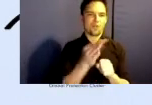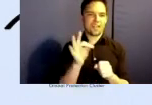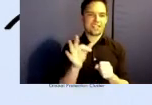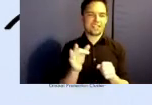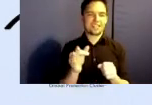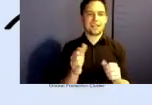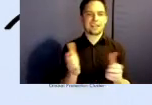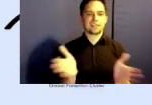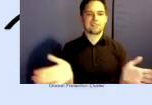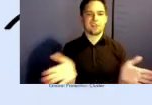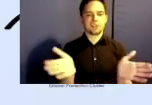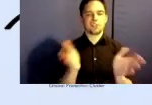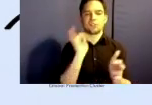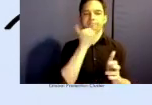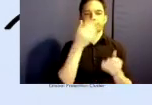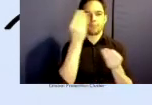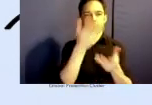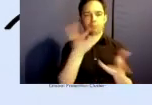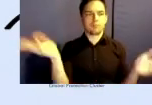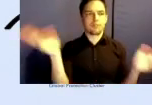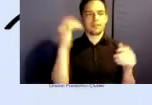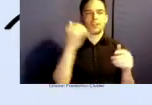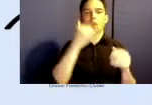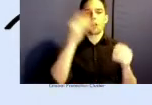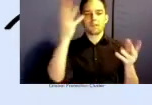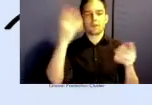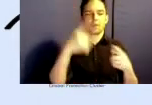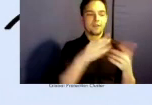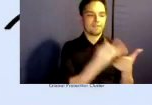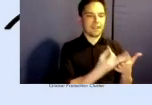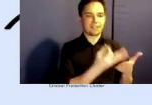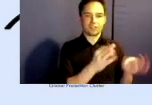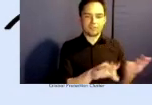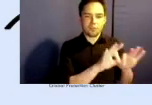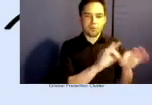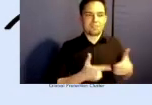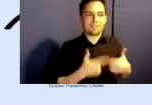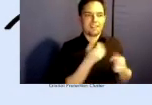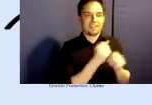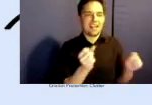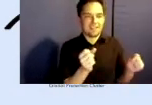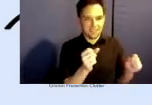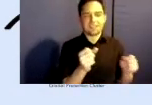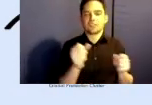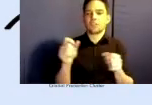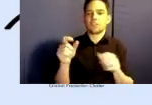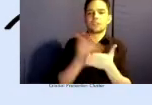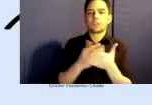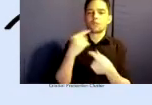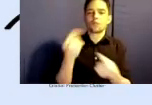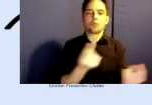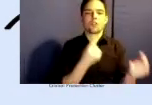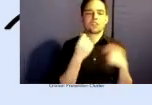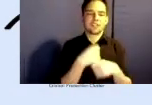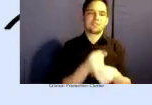spread of misinformation at the time when facts are crucial and life-saving. Some rumors have actually created a